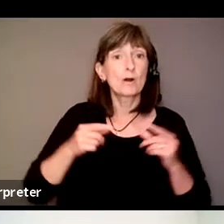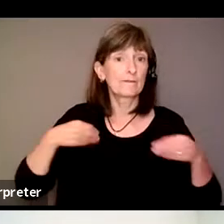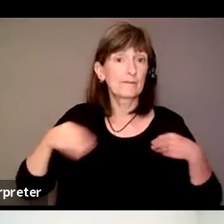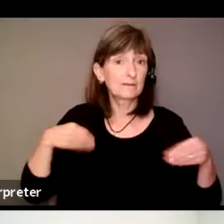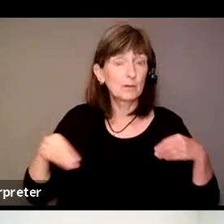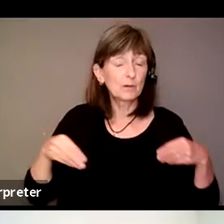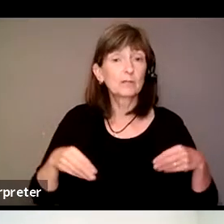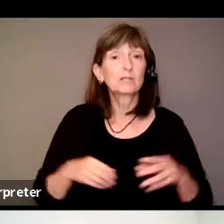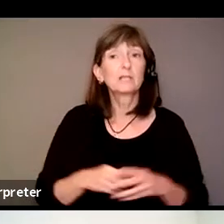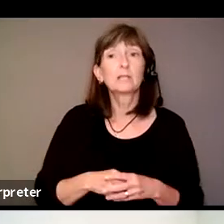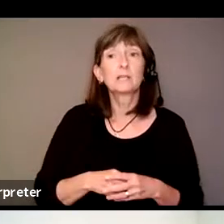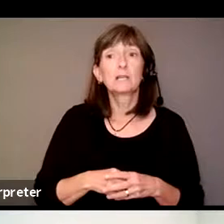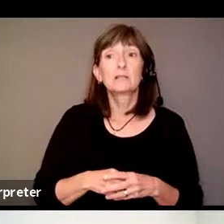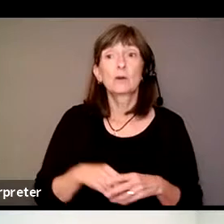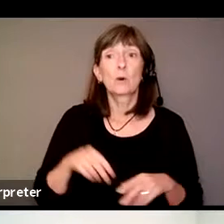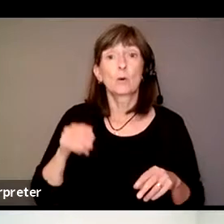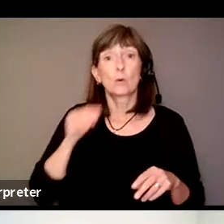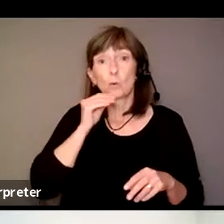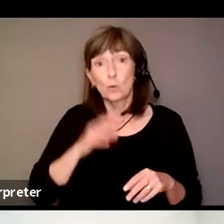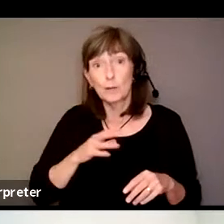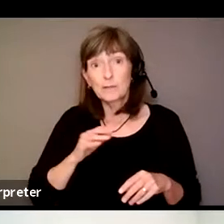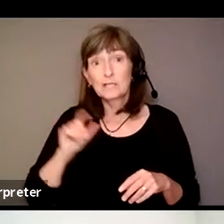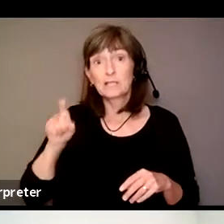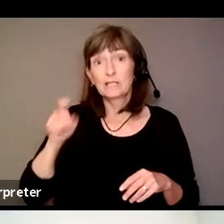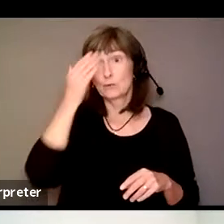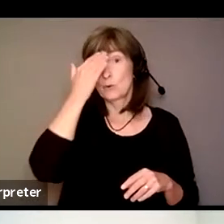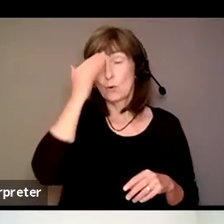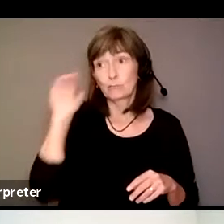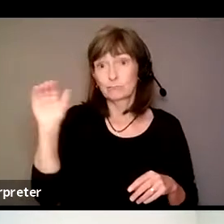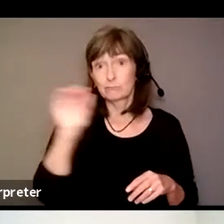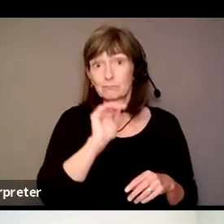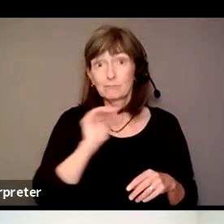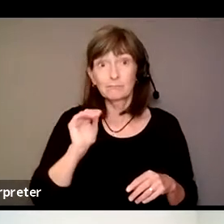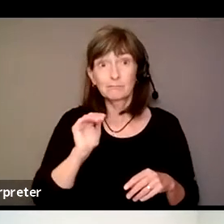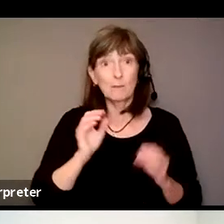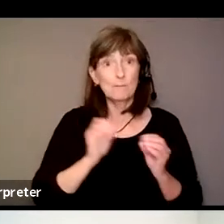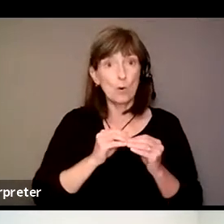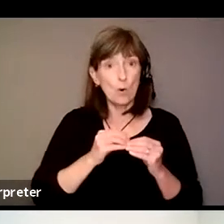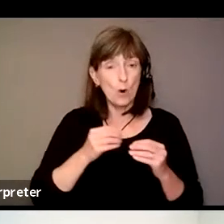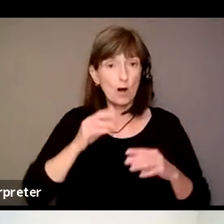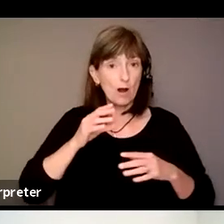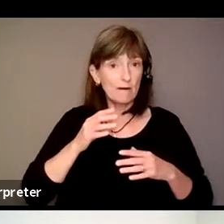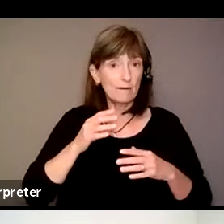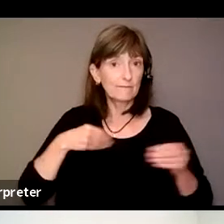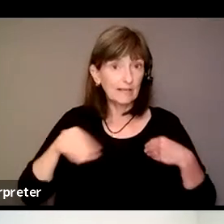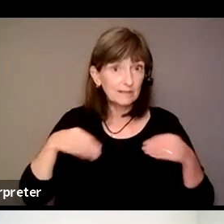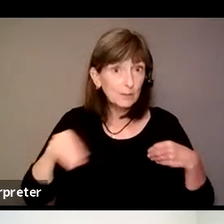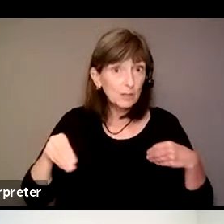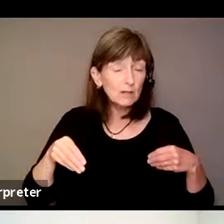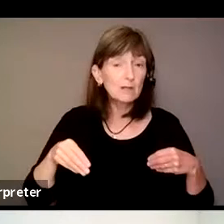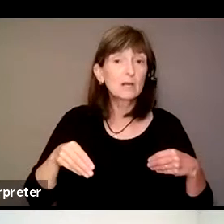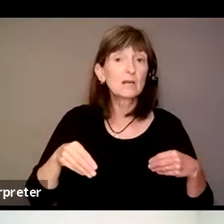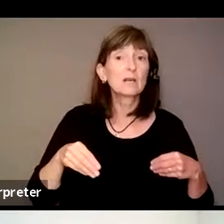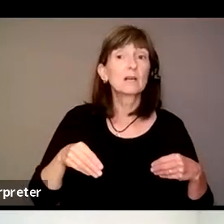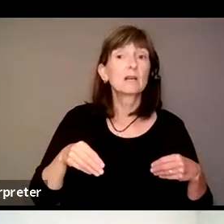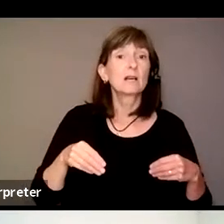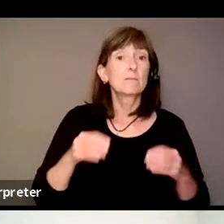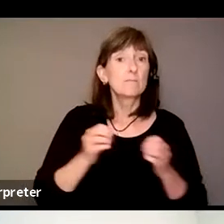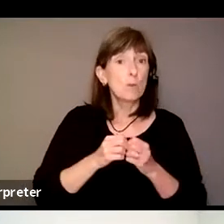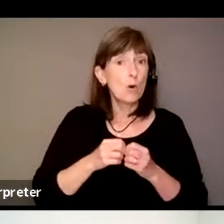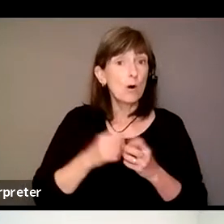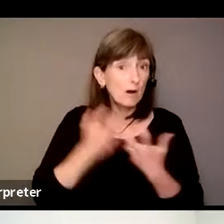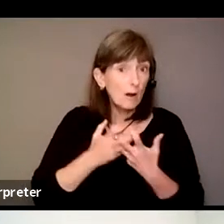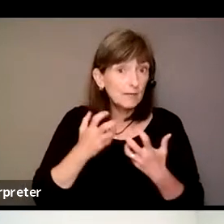aware and everybody aware that these possibilities now exist and that councils are more flexible, we're more